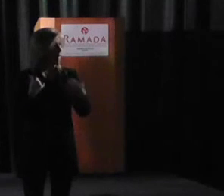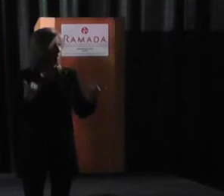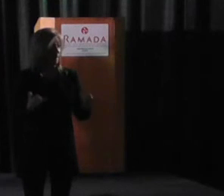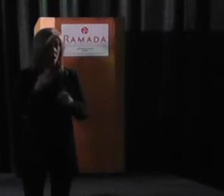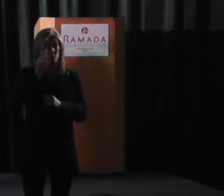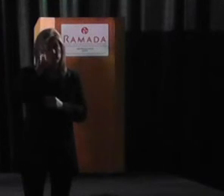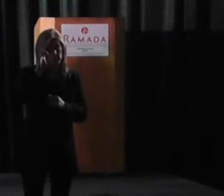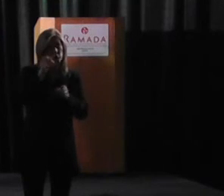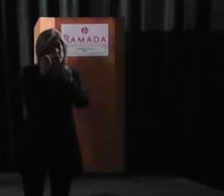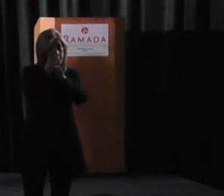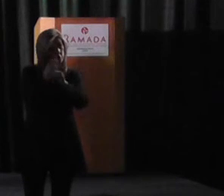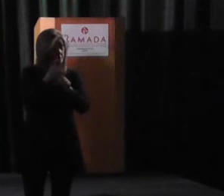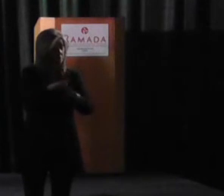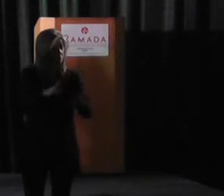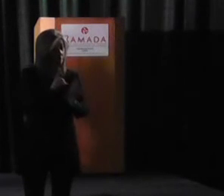kids per year.